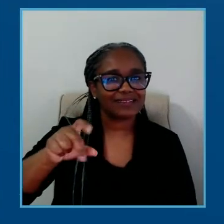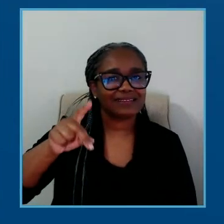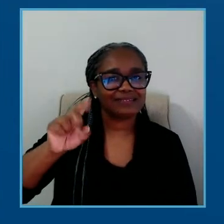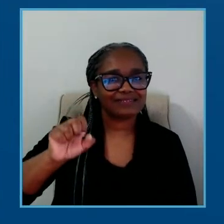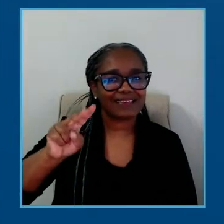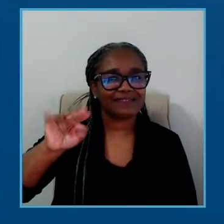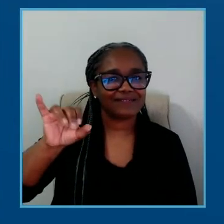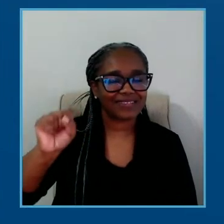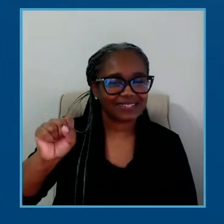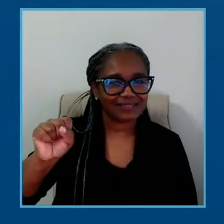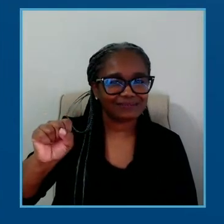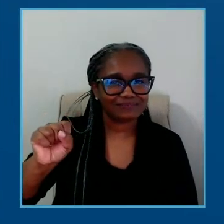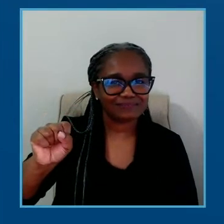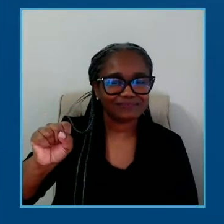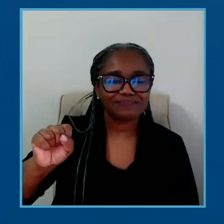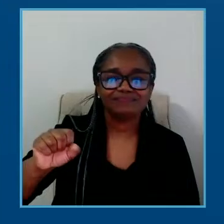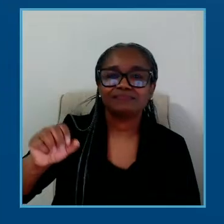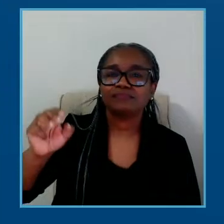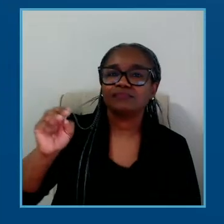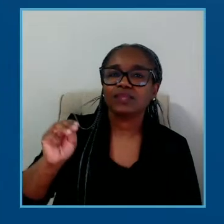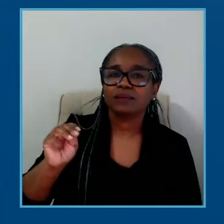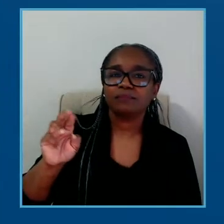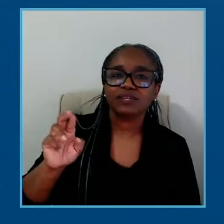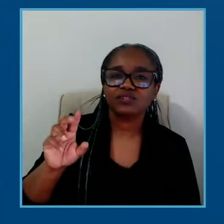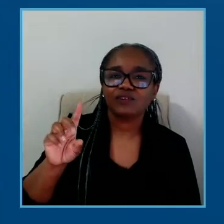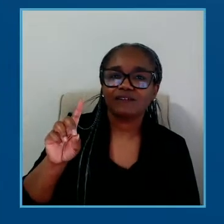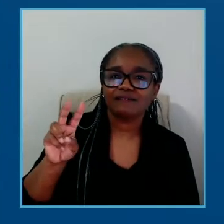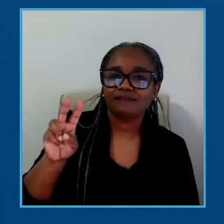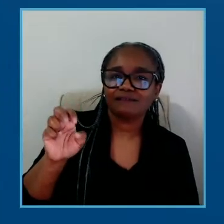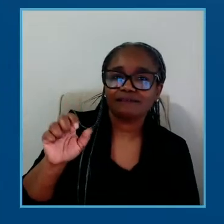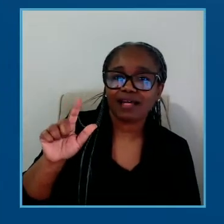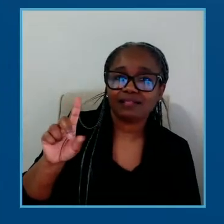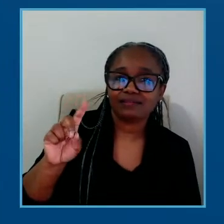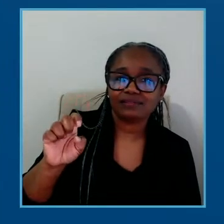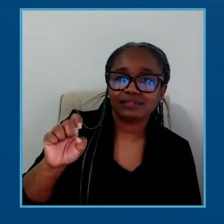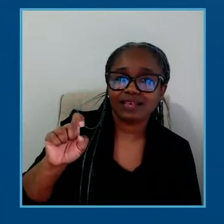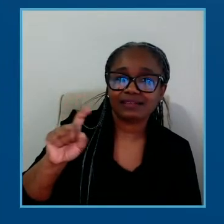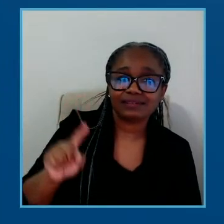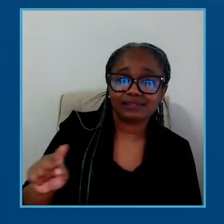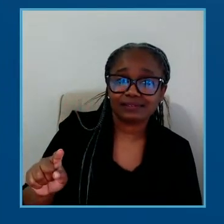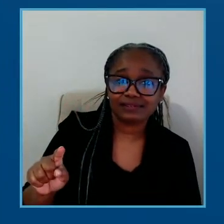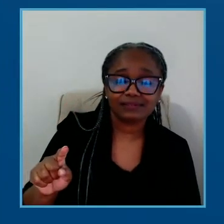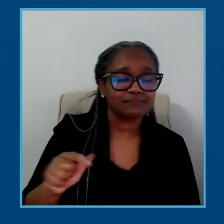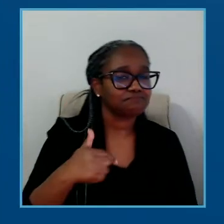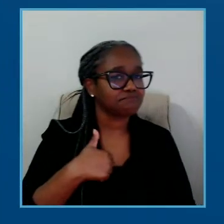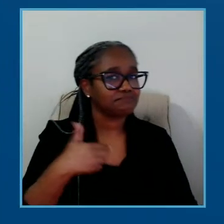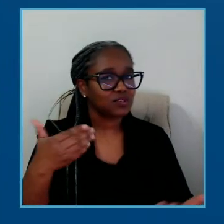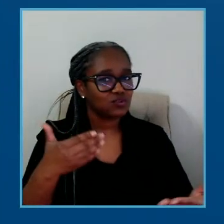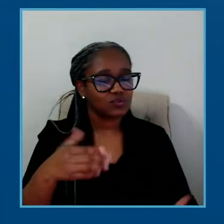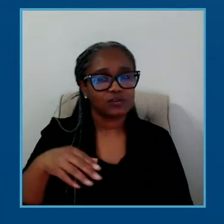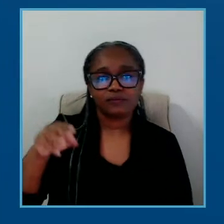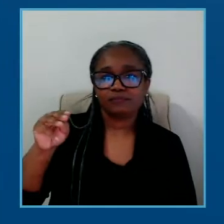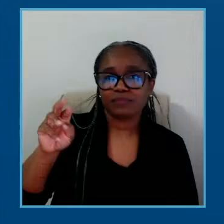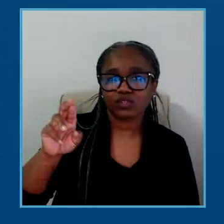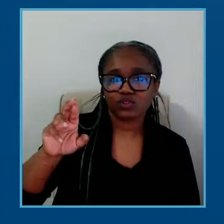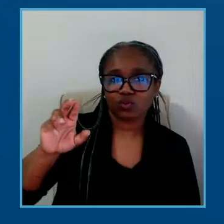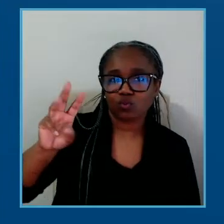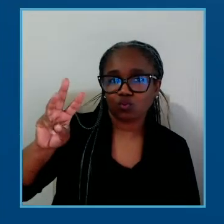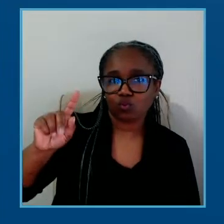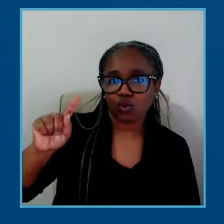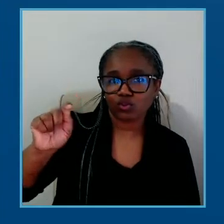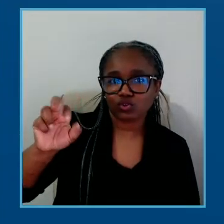Mr. Valdez. Present. Mr. Walters. Present.